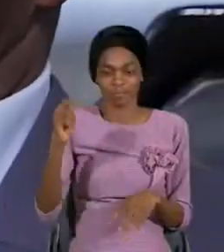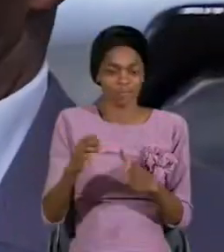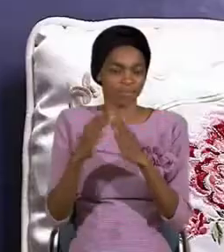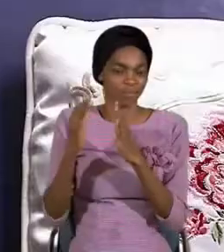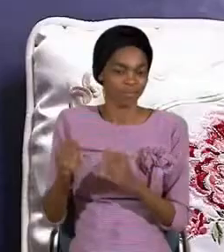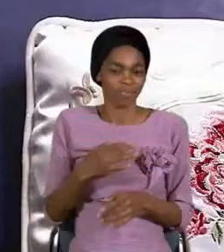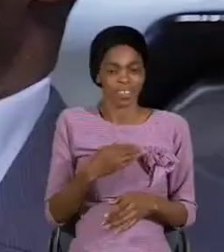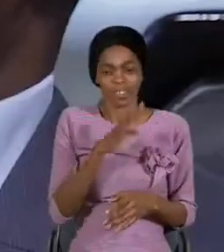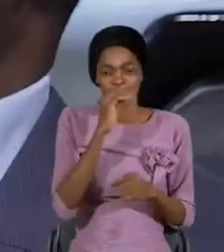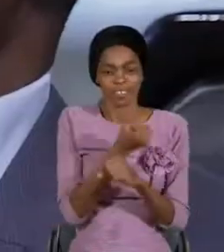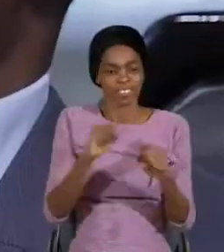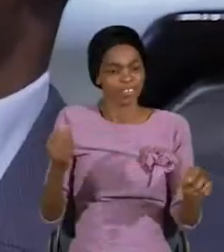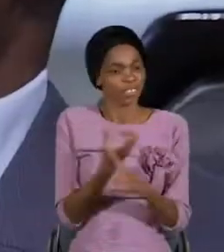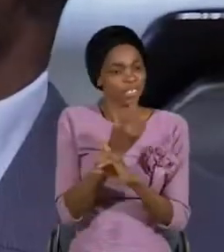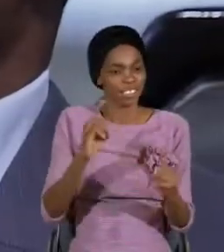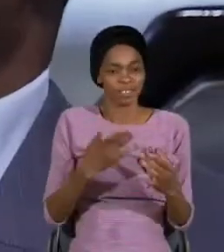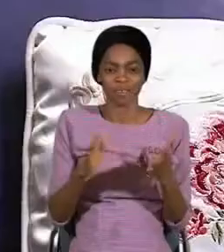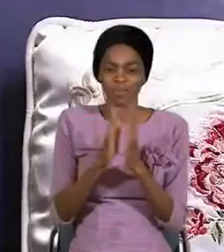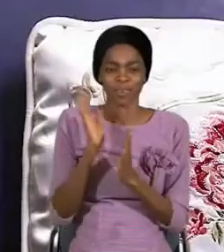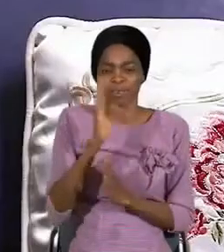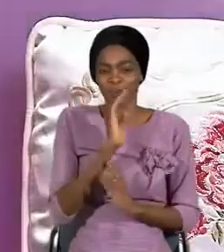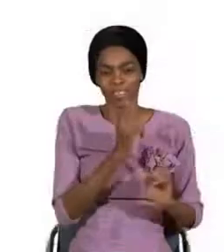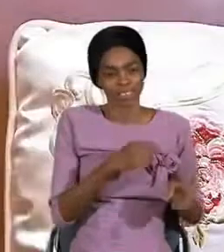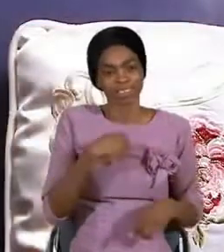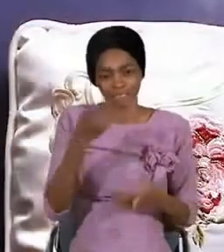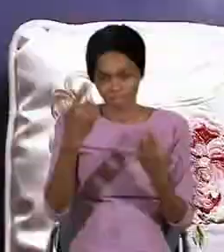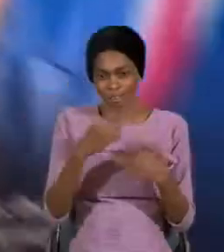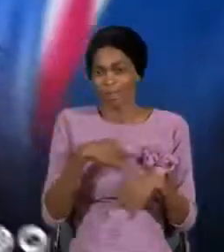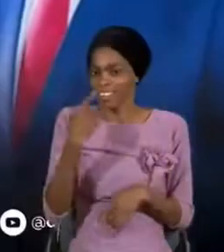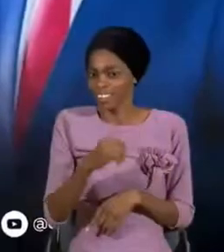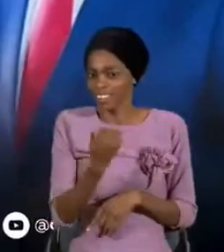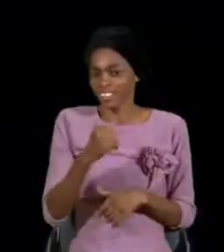Prayers will be answered. Please come and tell others about this coming crusade. God bless you.